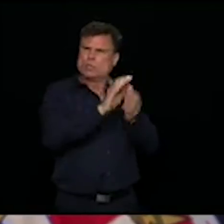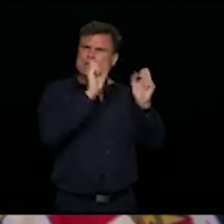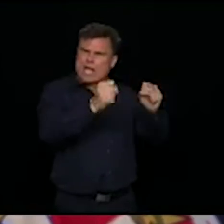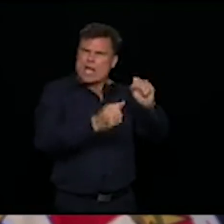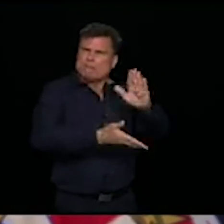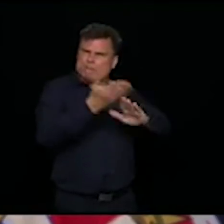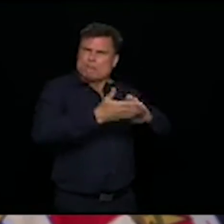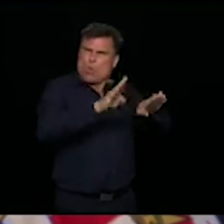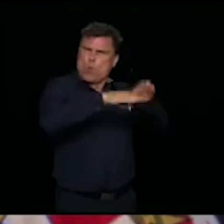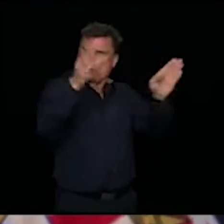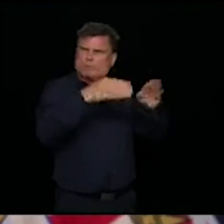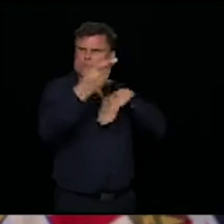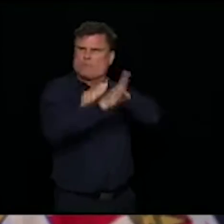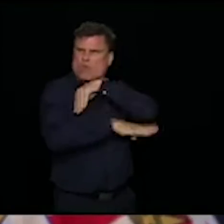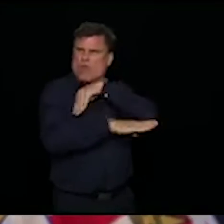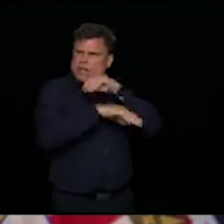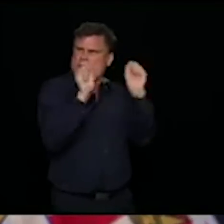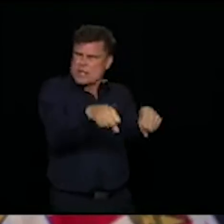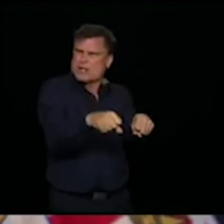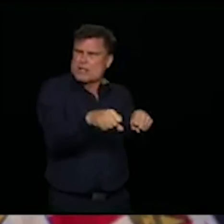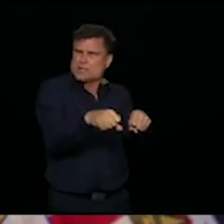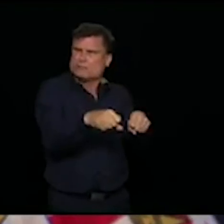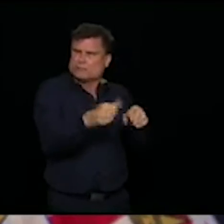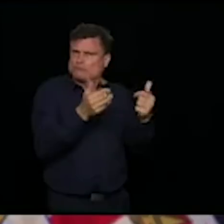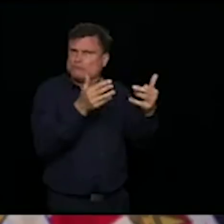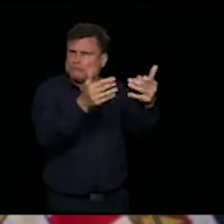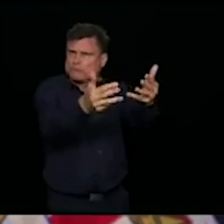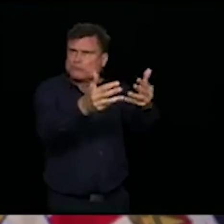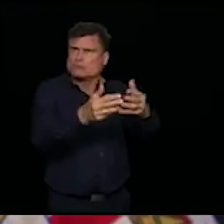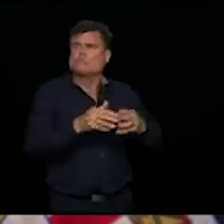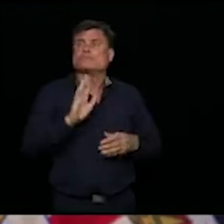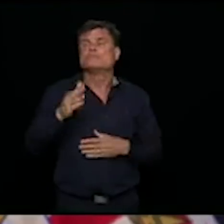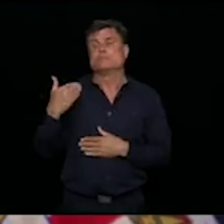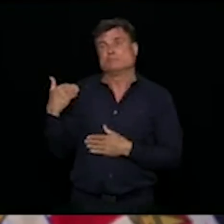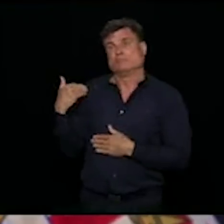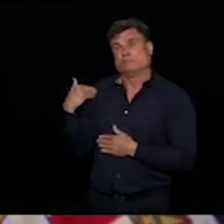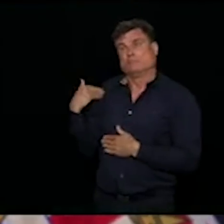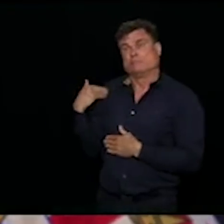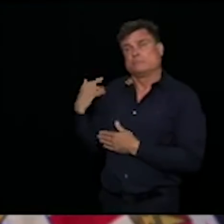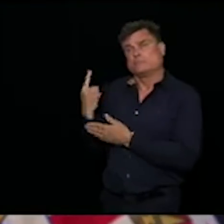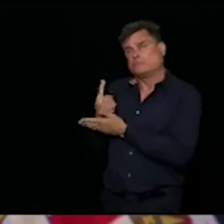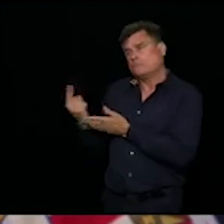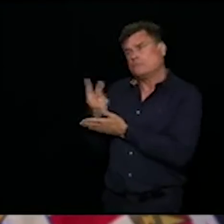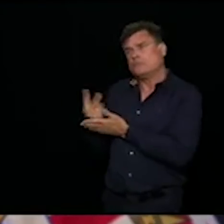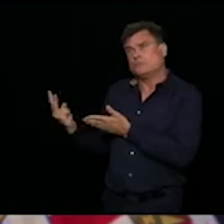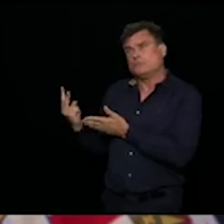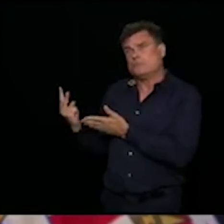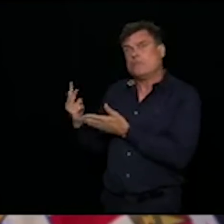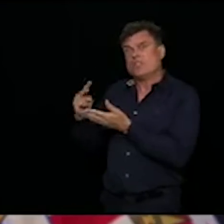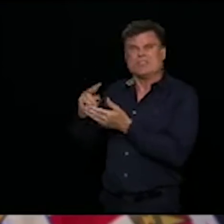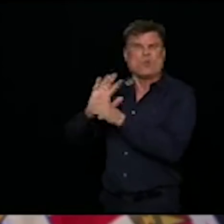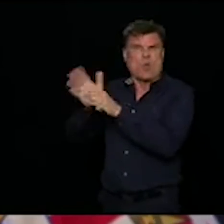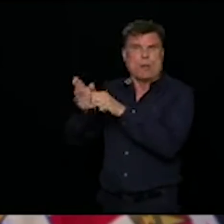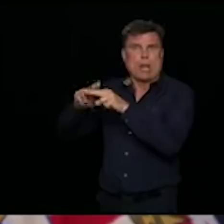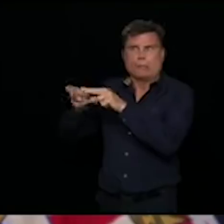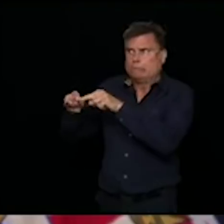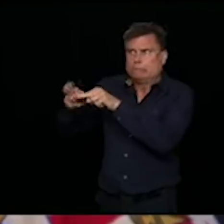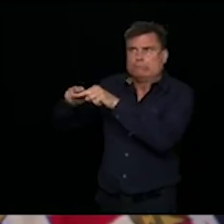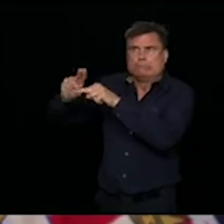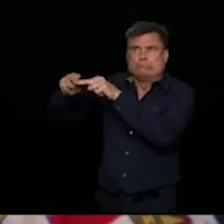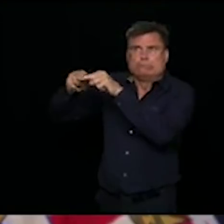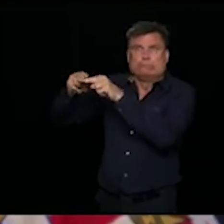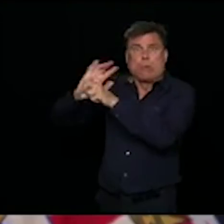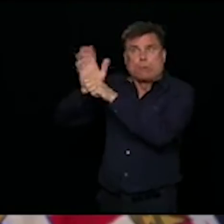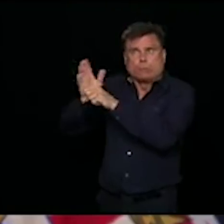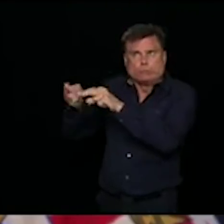schools can safely reopen if community transmission is low. And even though we've had an uptick in the last